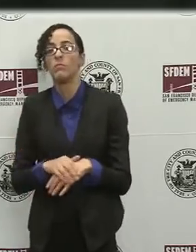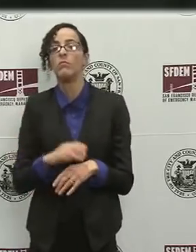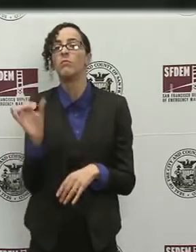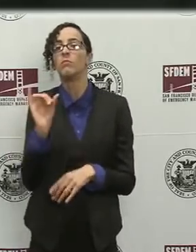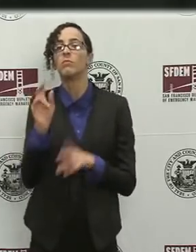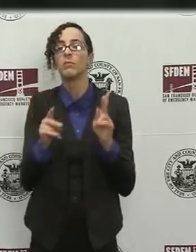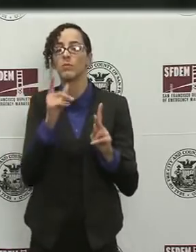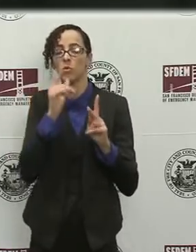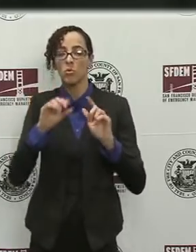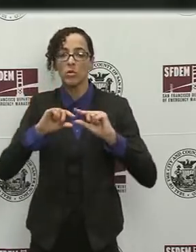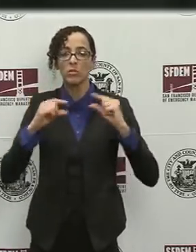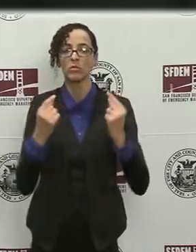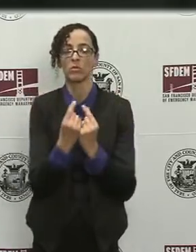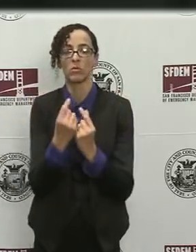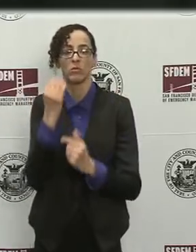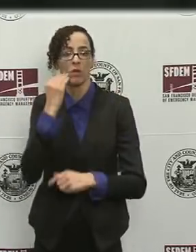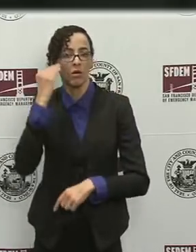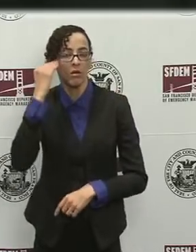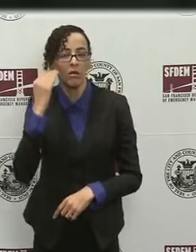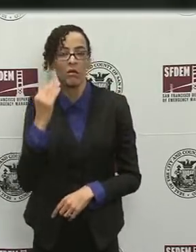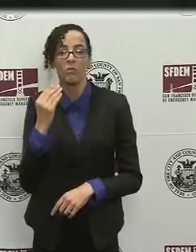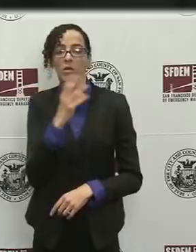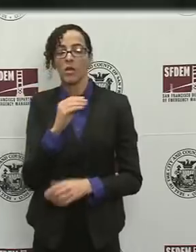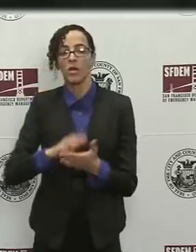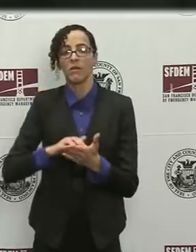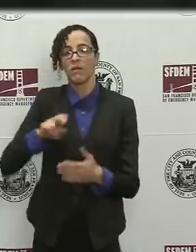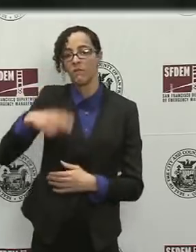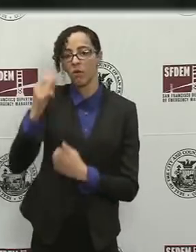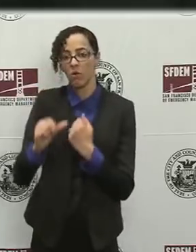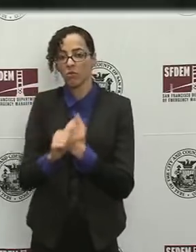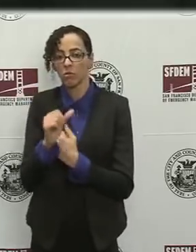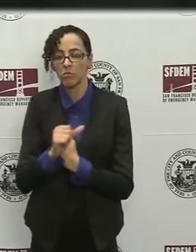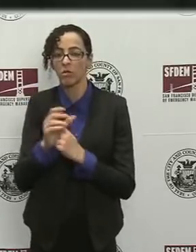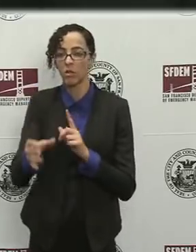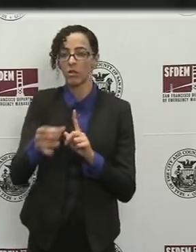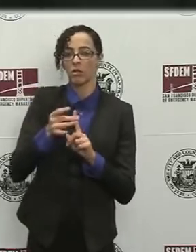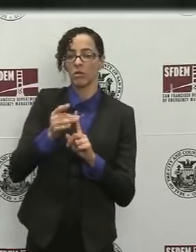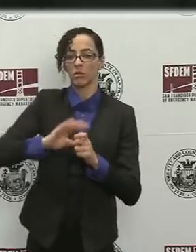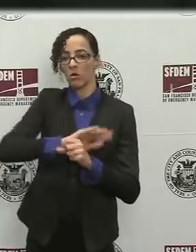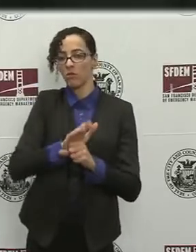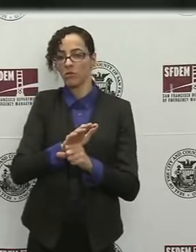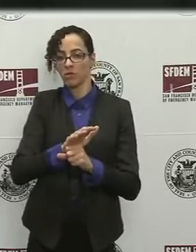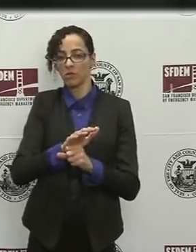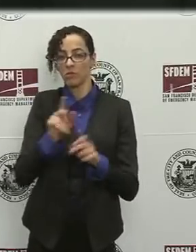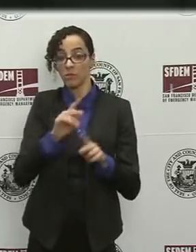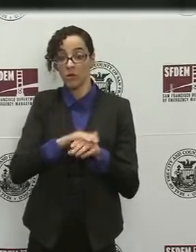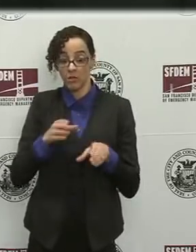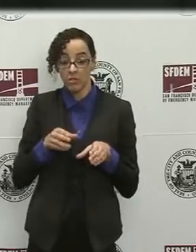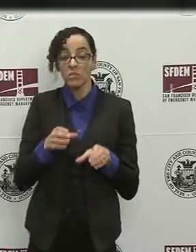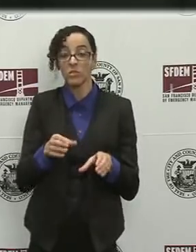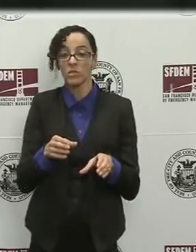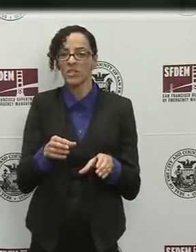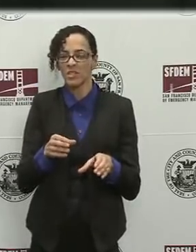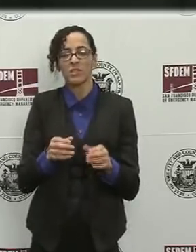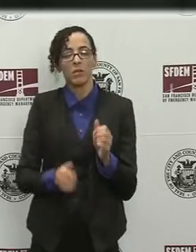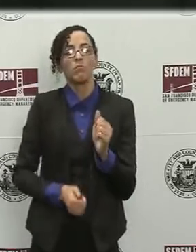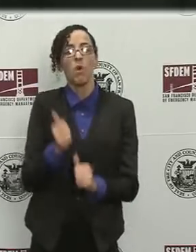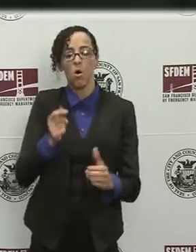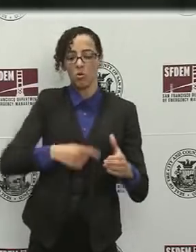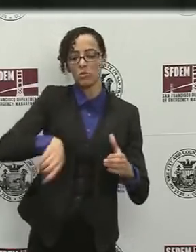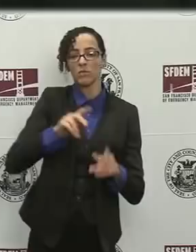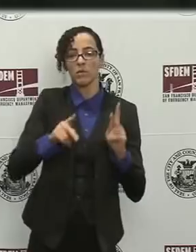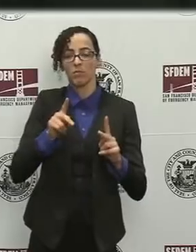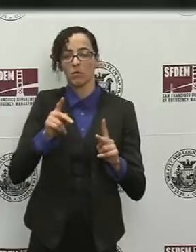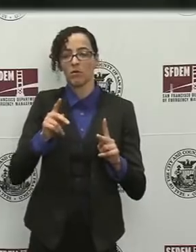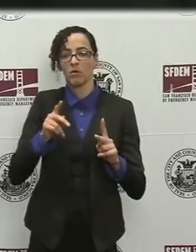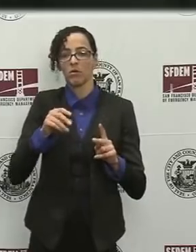to COVID-19 who are living on our streets. That is a significant portion of our unsheltered population, and we'll be working to include